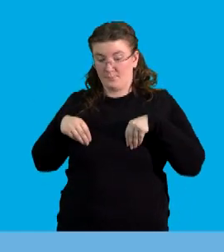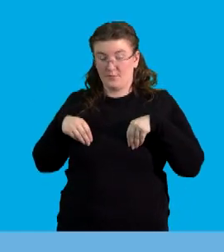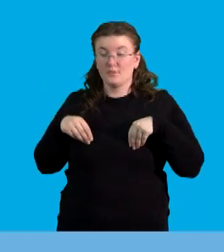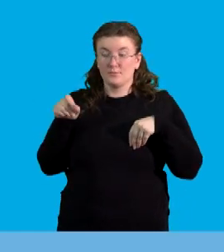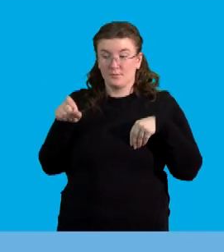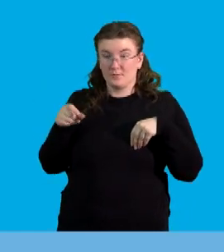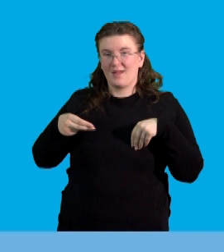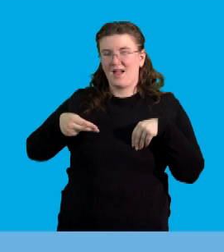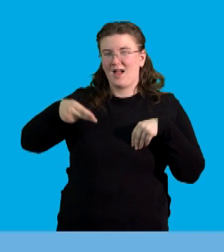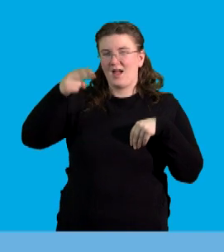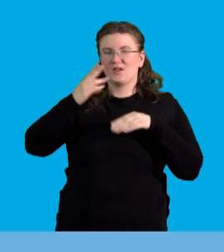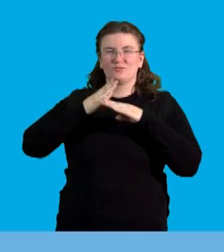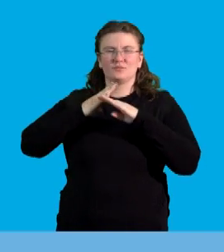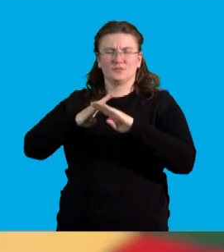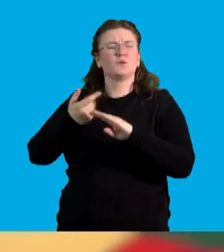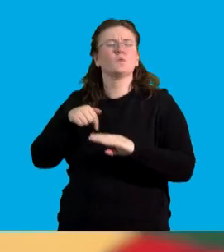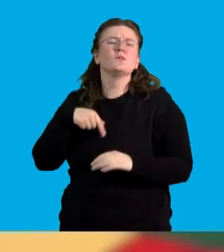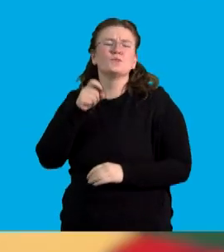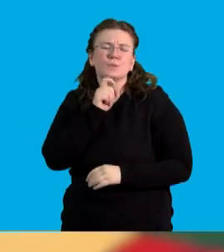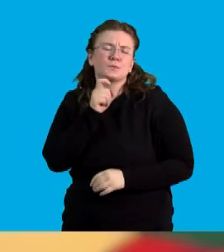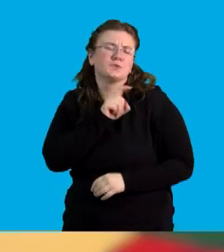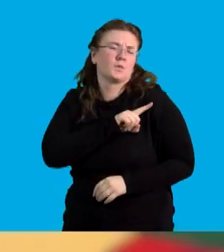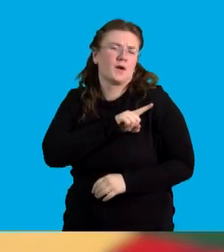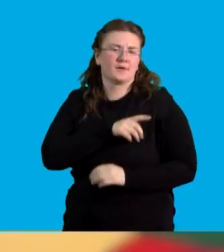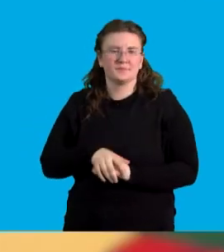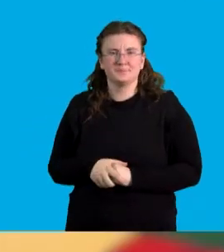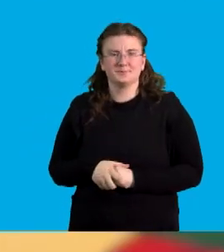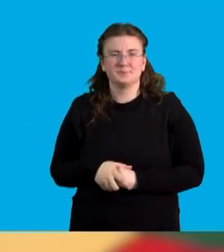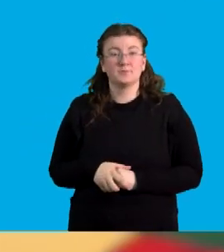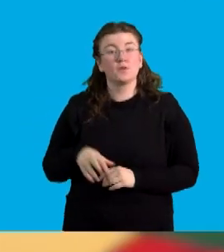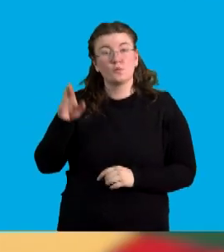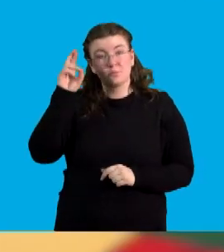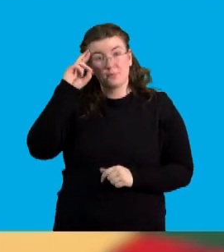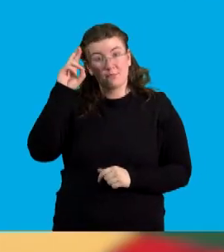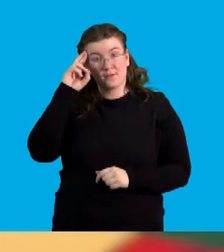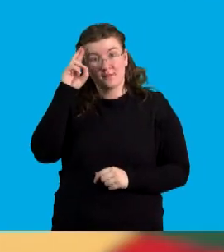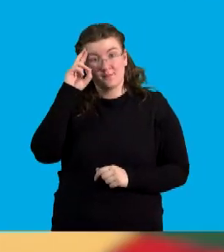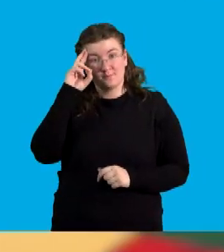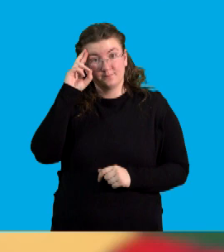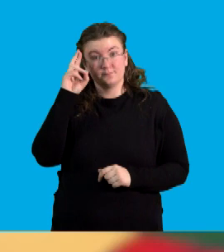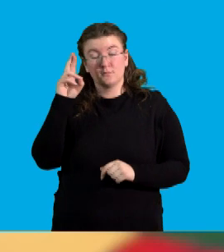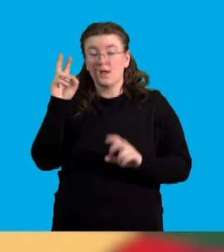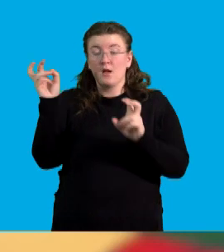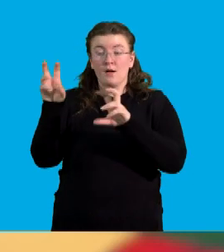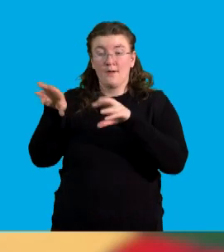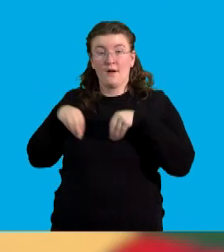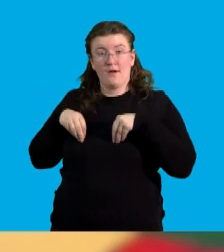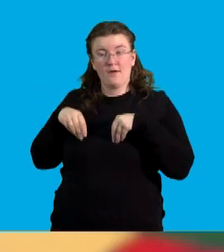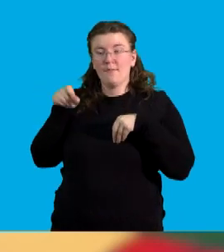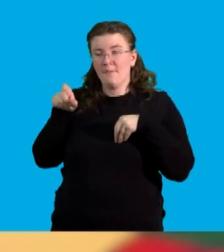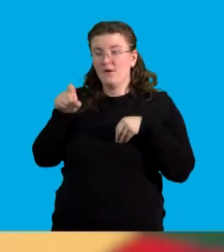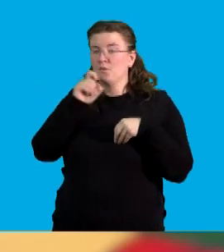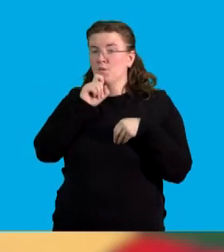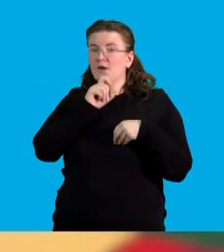high resistance? So now, why do we use conductors with a high resistance? Remember, we use those particular conductors